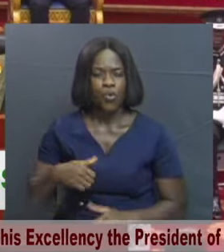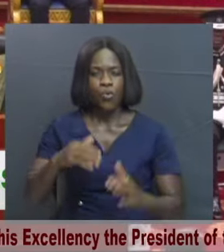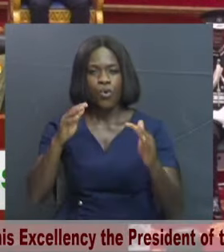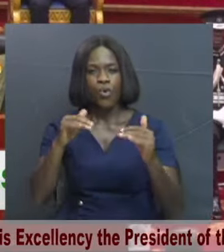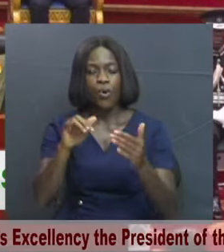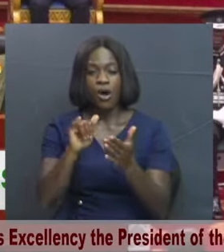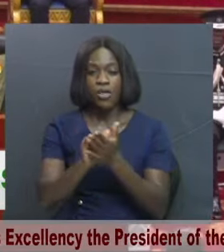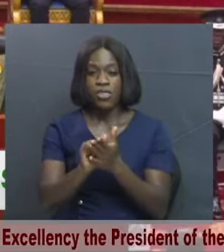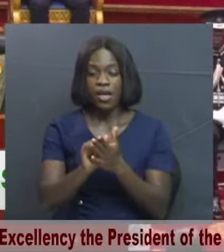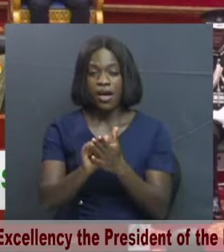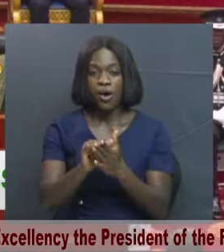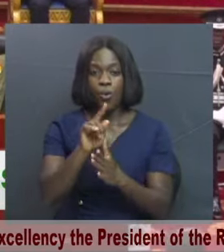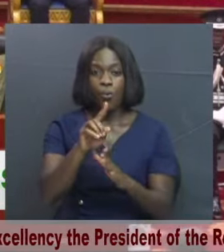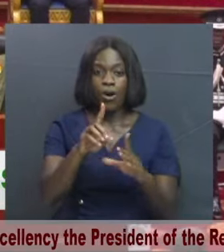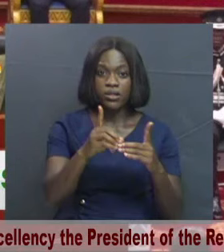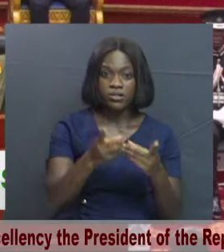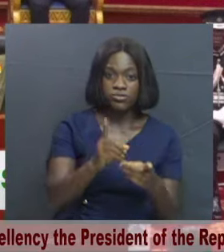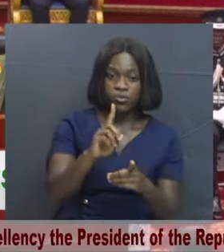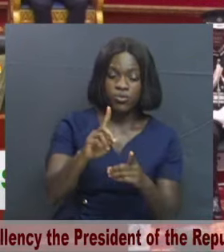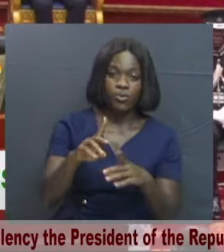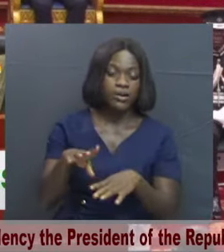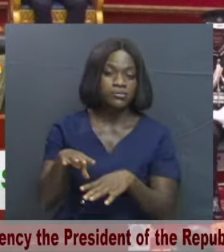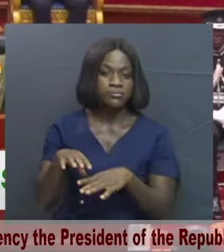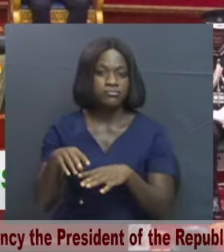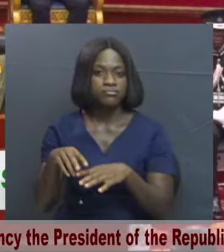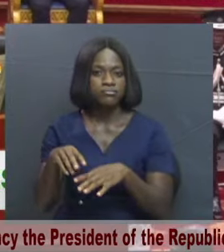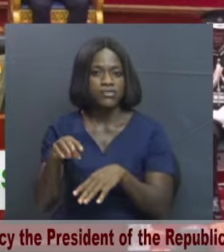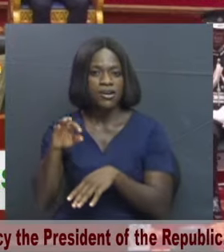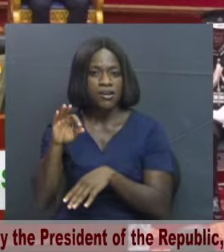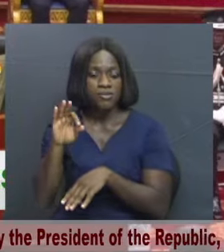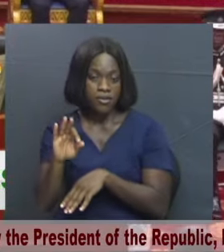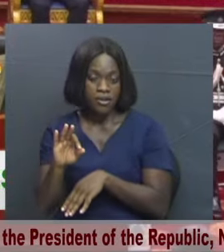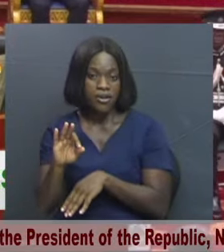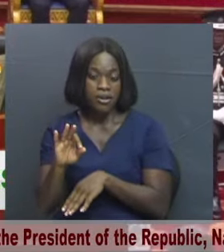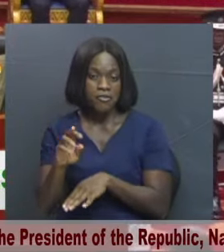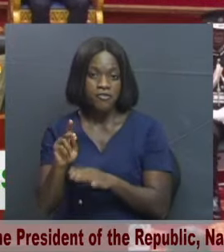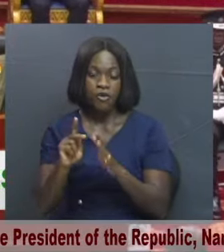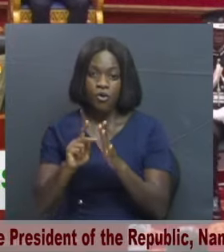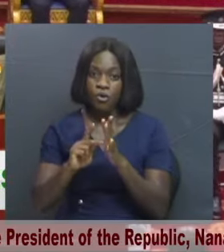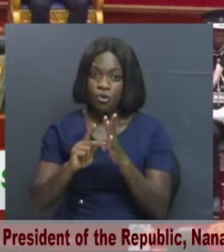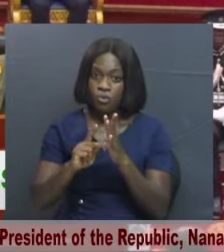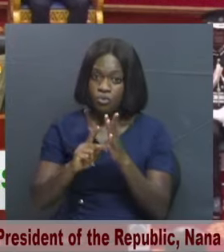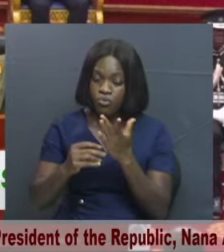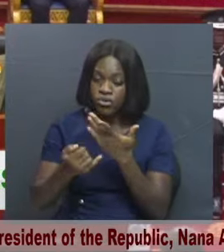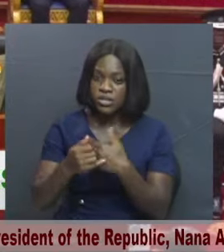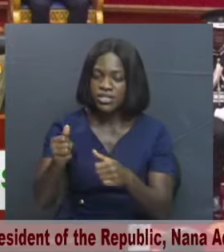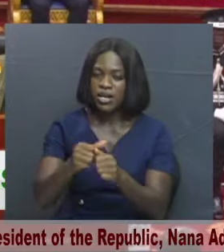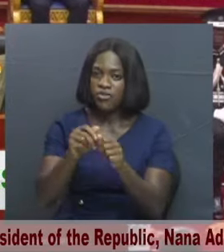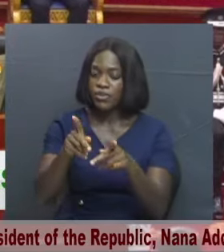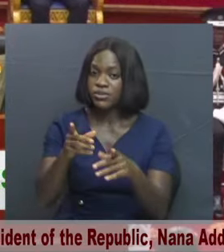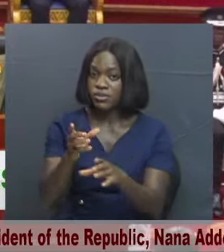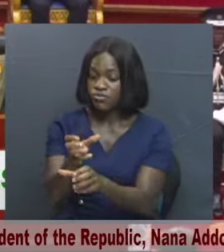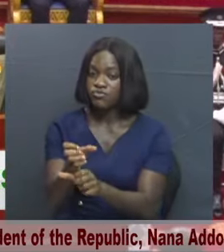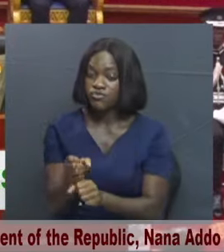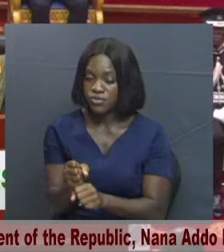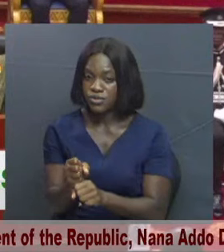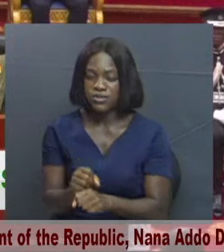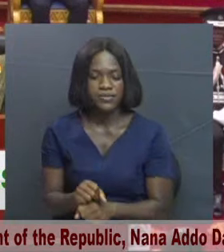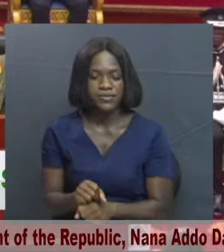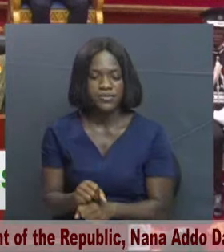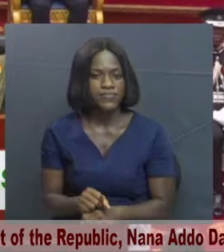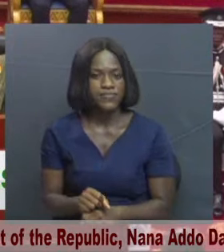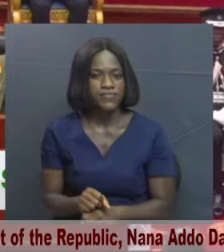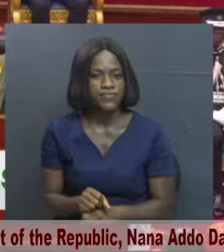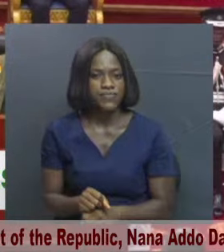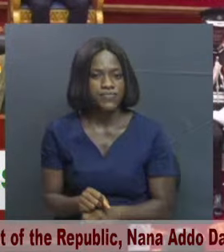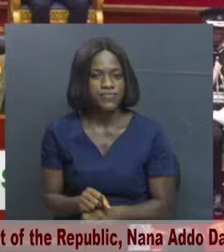D1 project to every District speaker within this period some 170,000 jobs